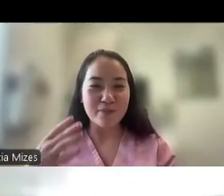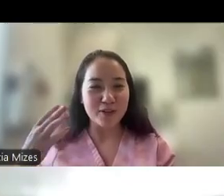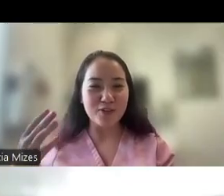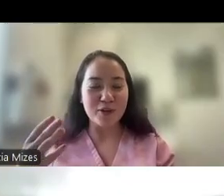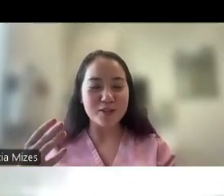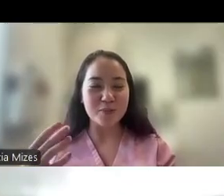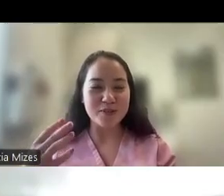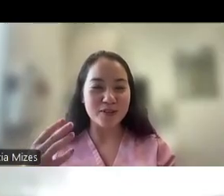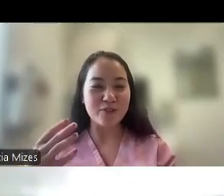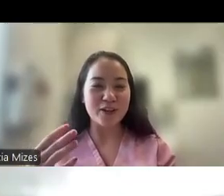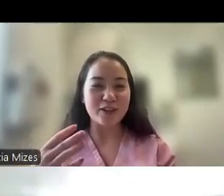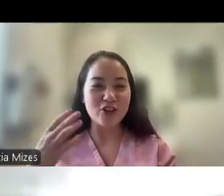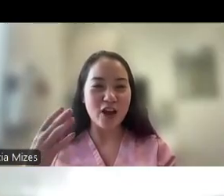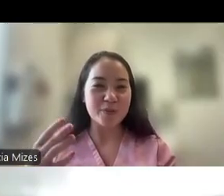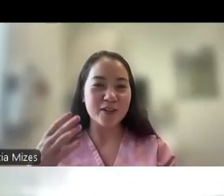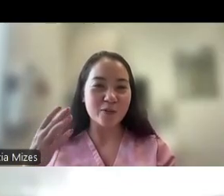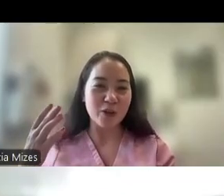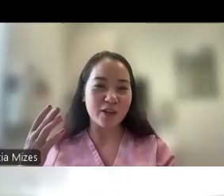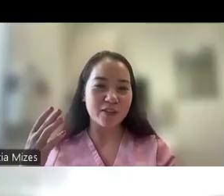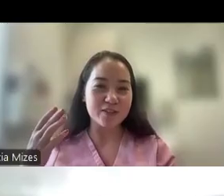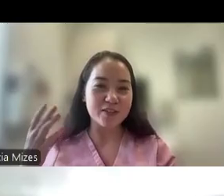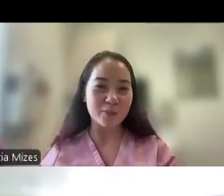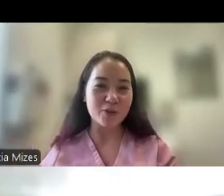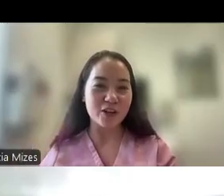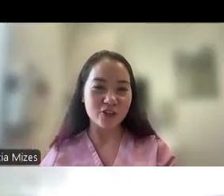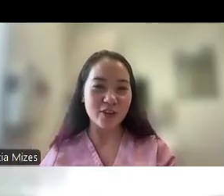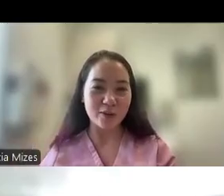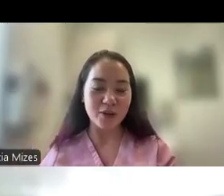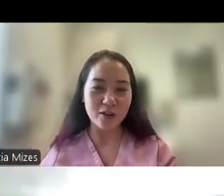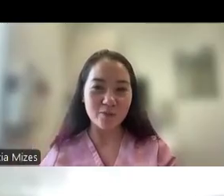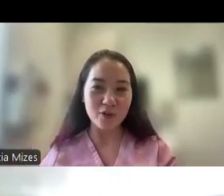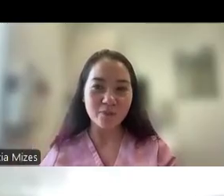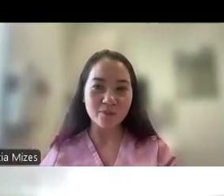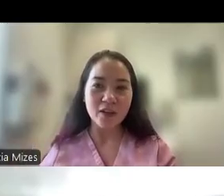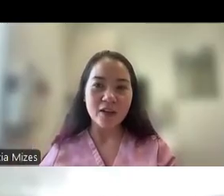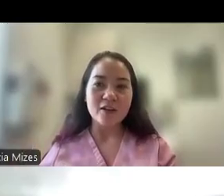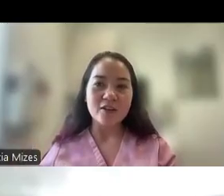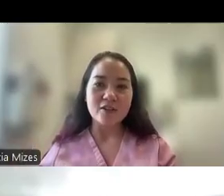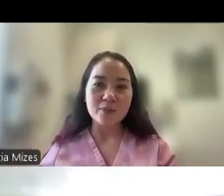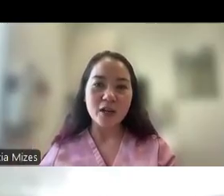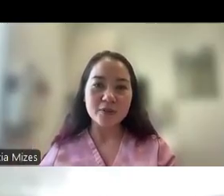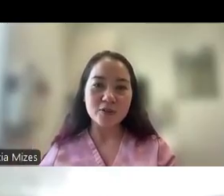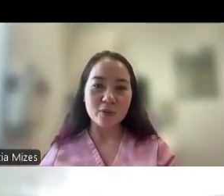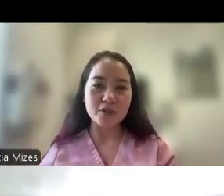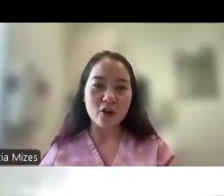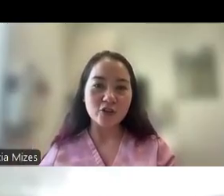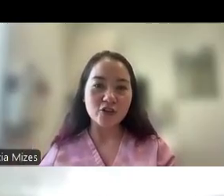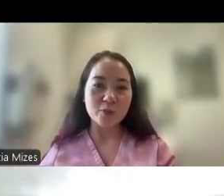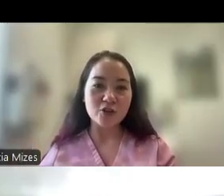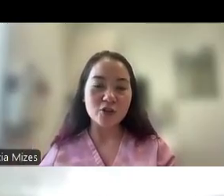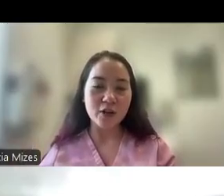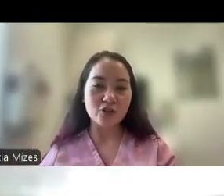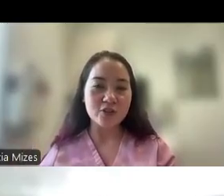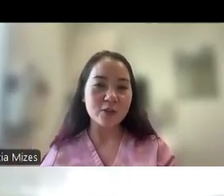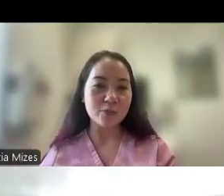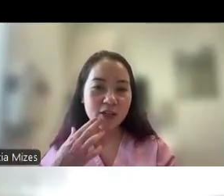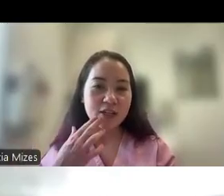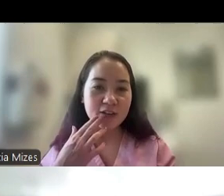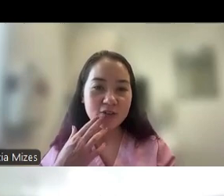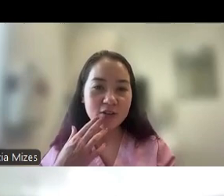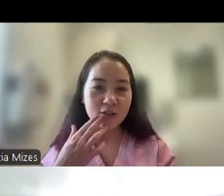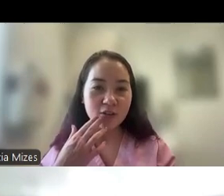uncomfortable. But if you get a specific chapstick with sun protection, that can be helpful. Sometimes in dermatology, we do actually